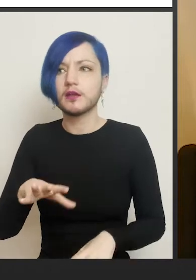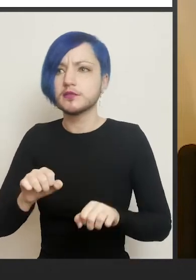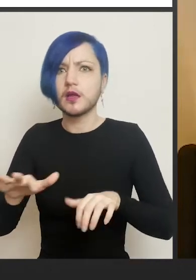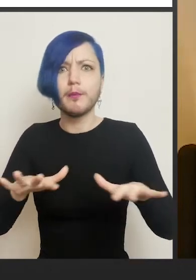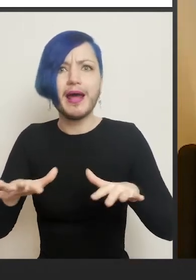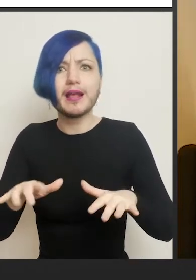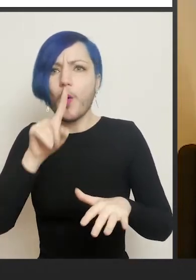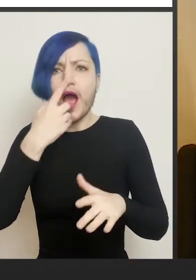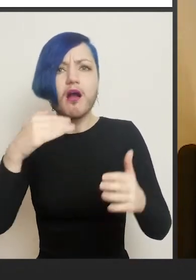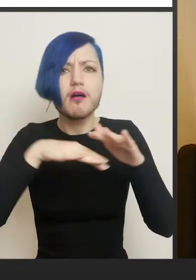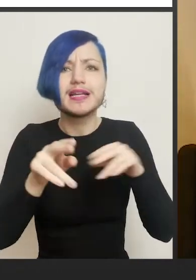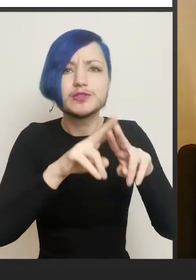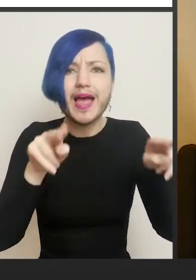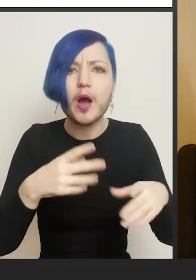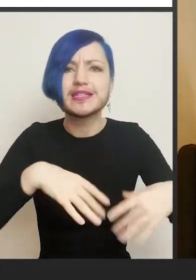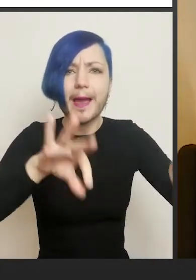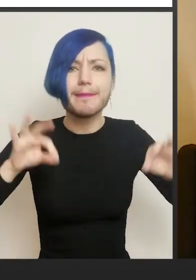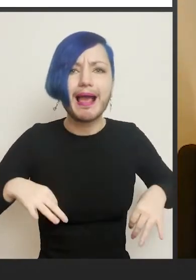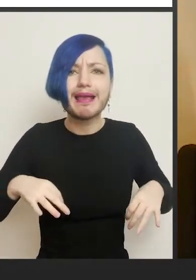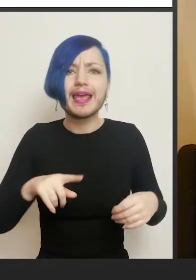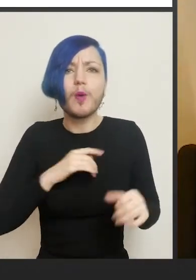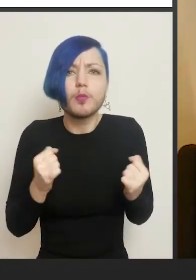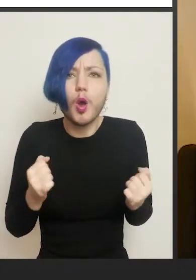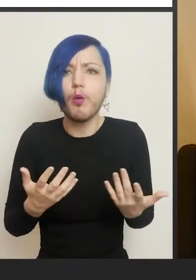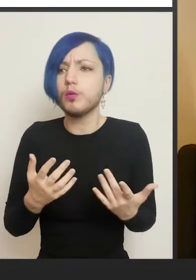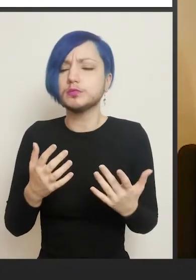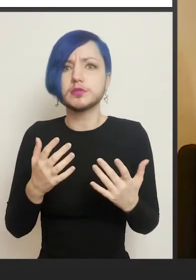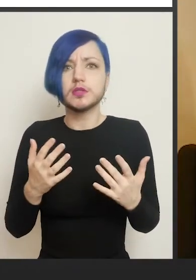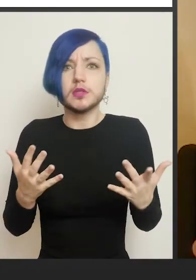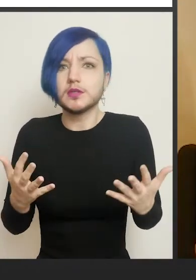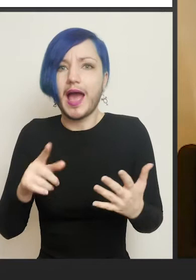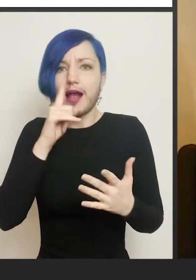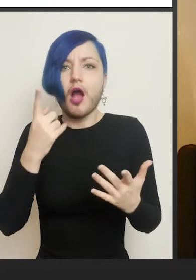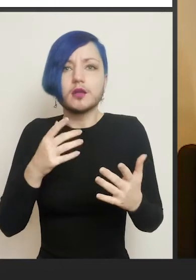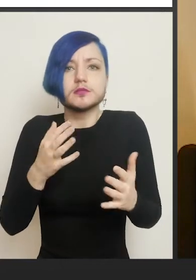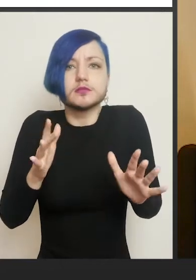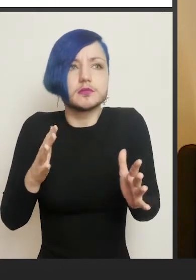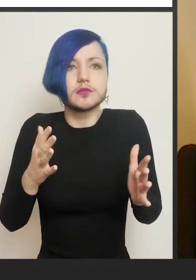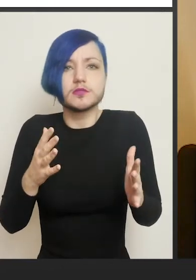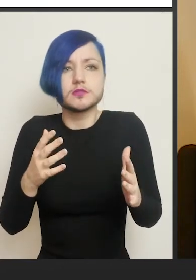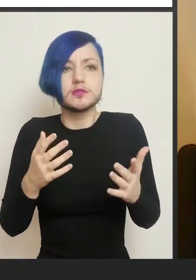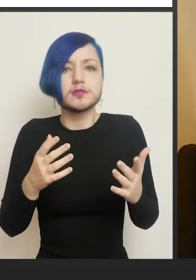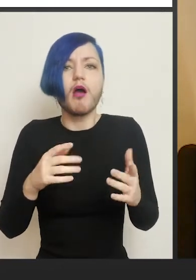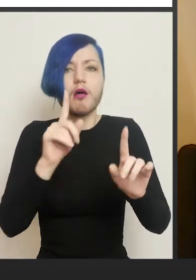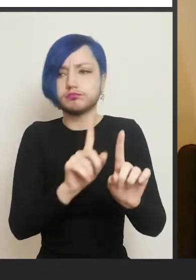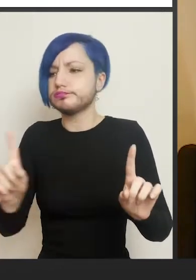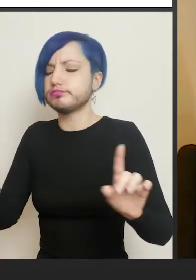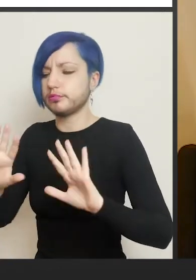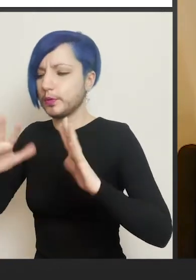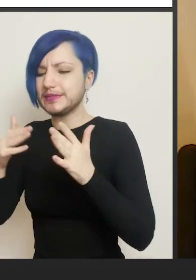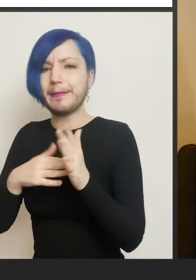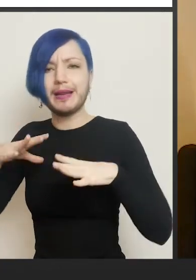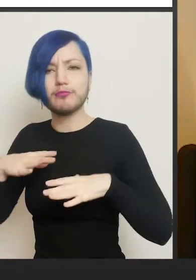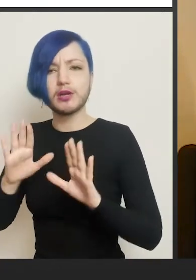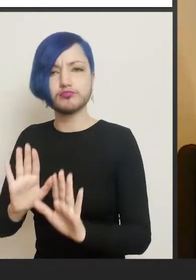go up and inside the house and just, I'm just going to grab myself a blanket. I'm getting a bit cold. I couldn't just go. I couldn't just kind of like take myself away for